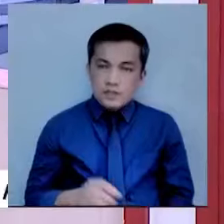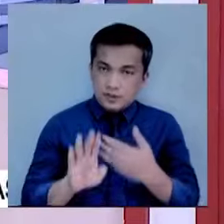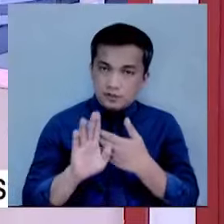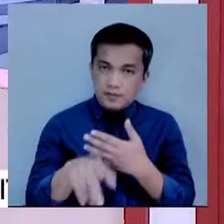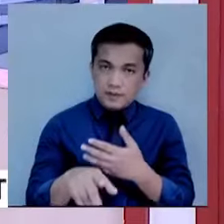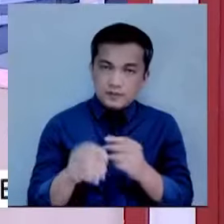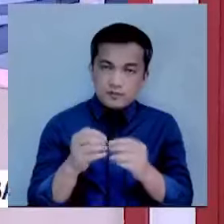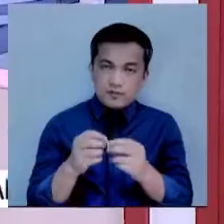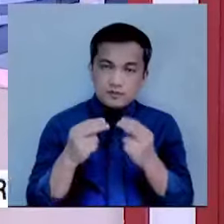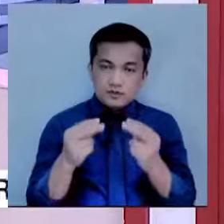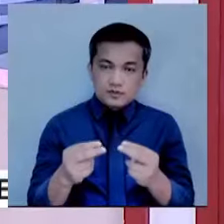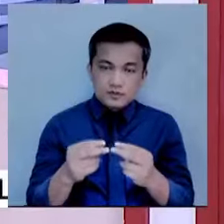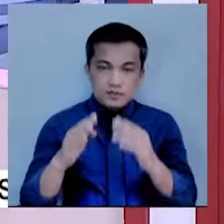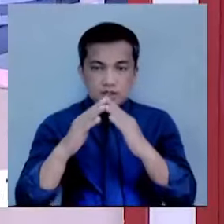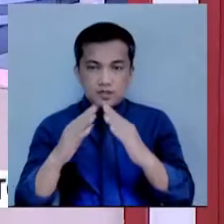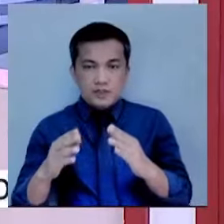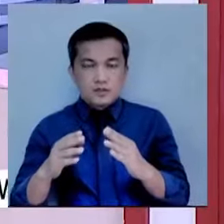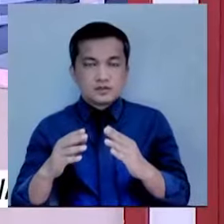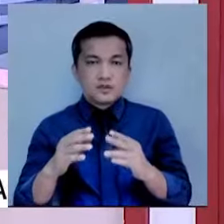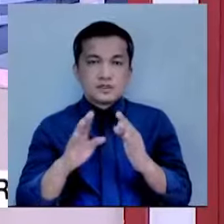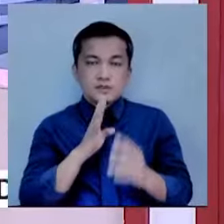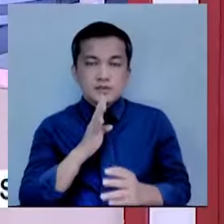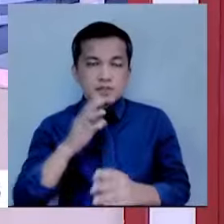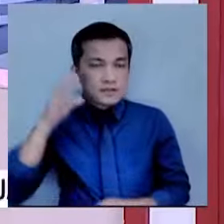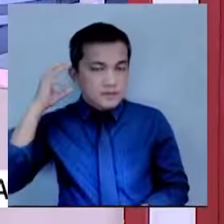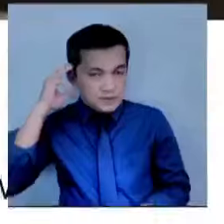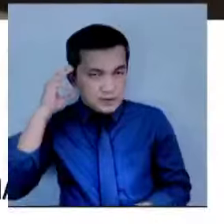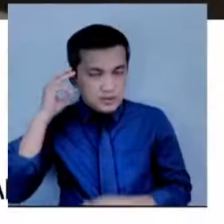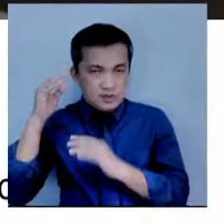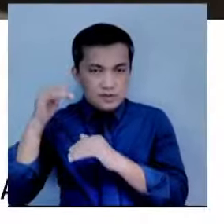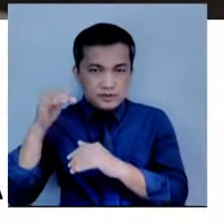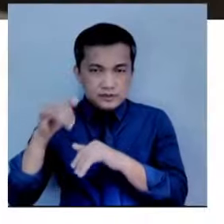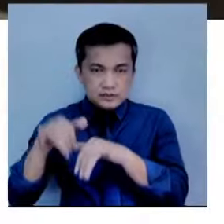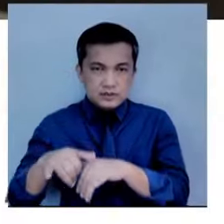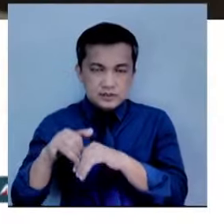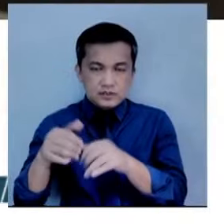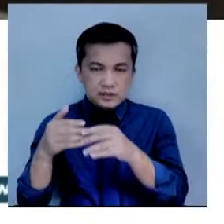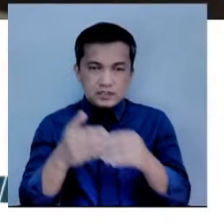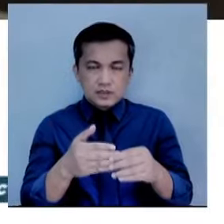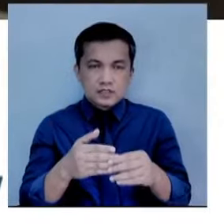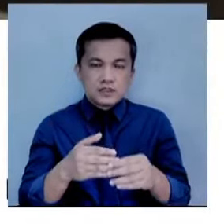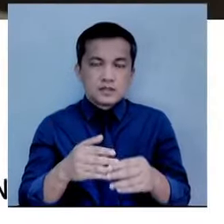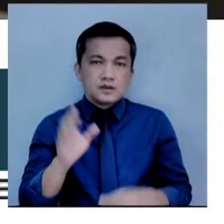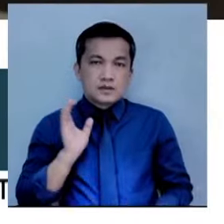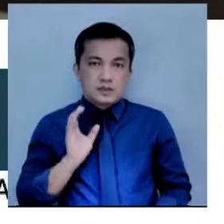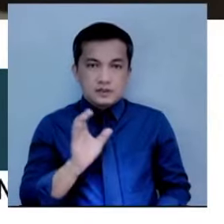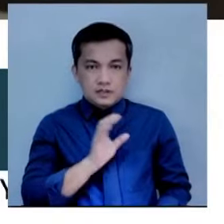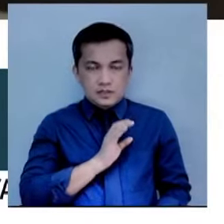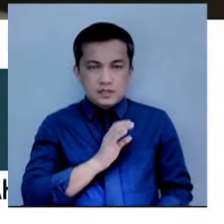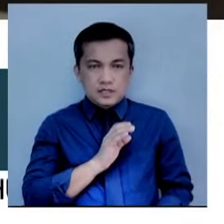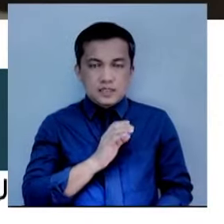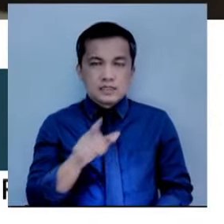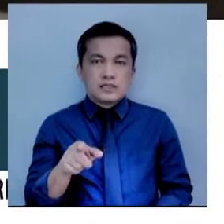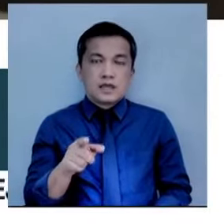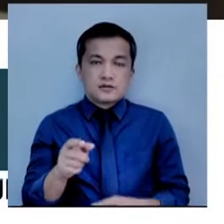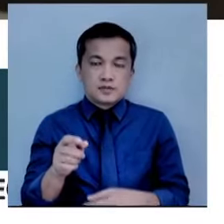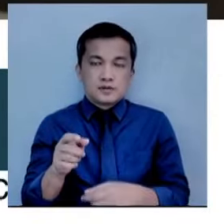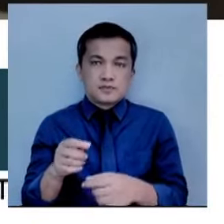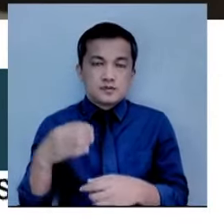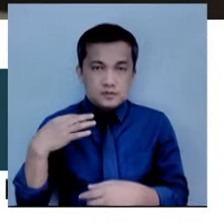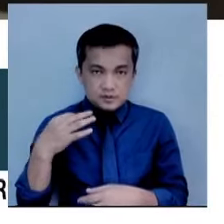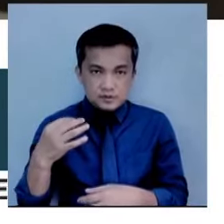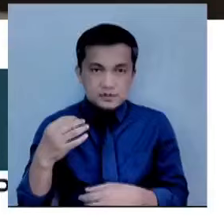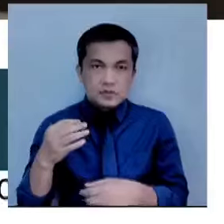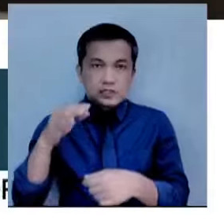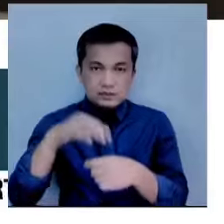House Speaker Martin Romualdez hoping to keep his post as the leader of the lower chamber as he seeks re-election next year. Romualdez